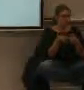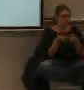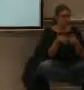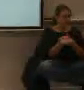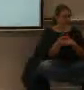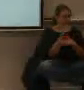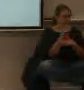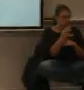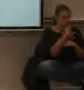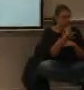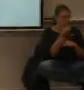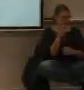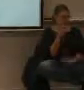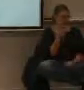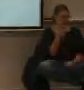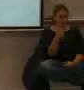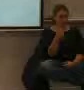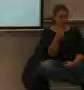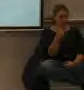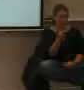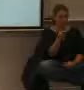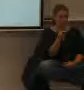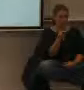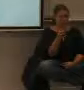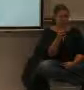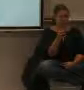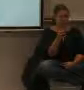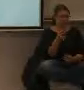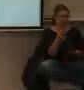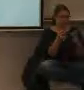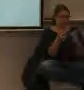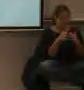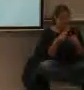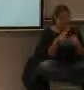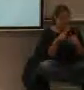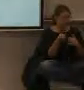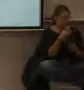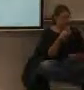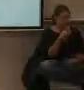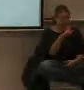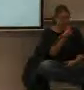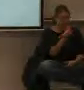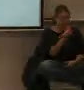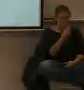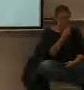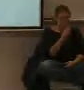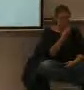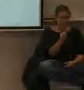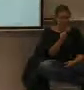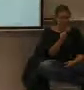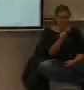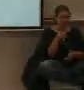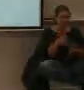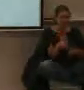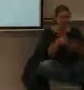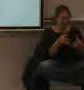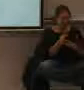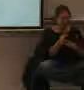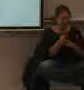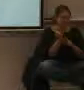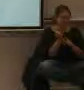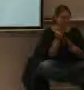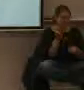of the chlorines, they're fairly refractory to being broken down by microorganisms, and so they stay in the environment for a long